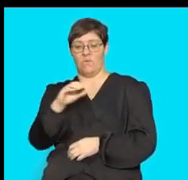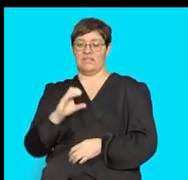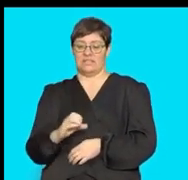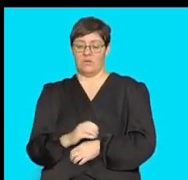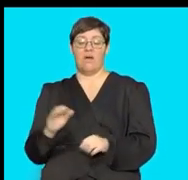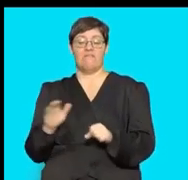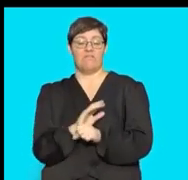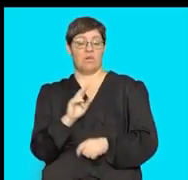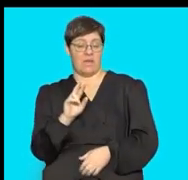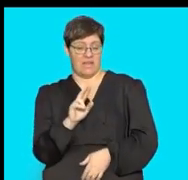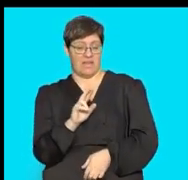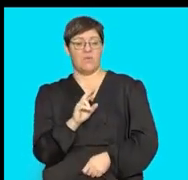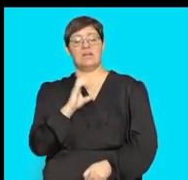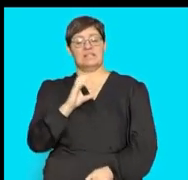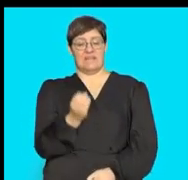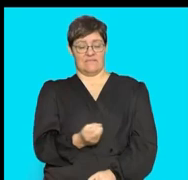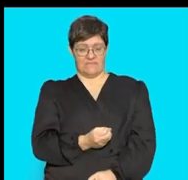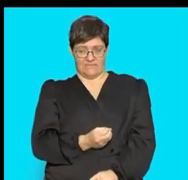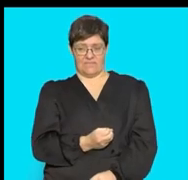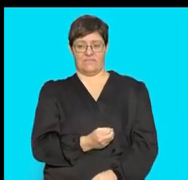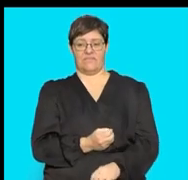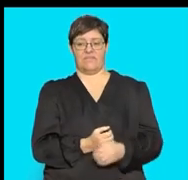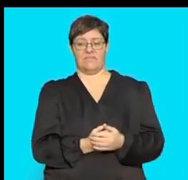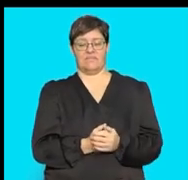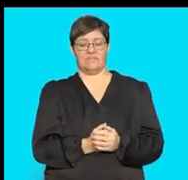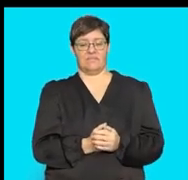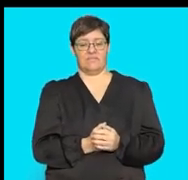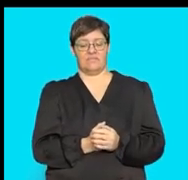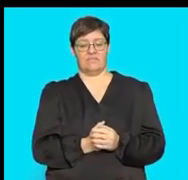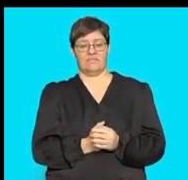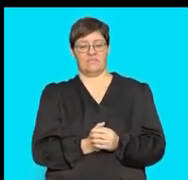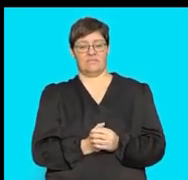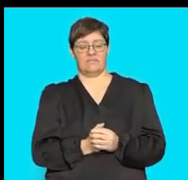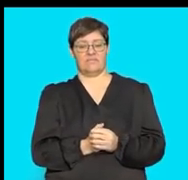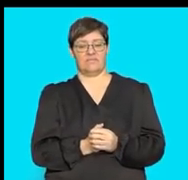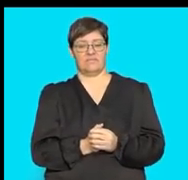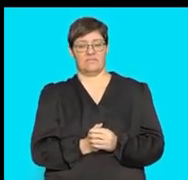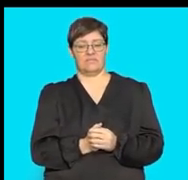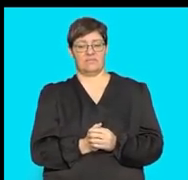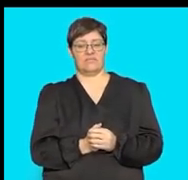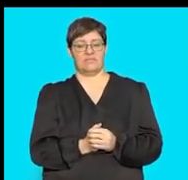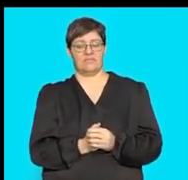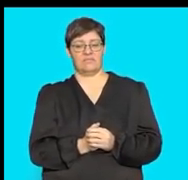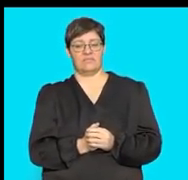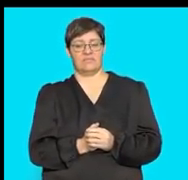our full pair given is the pair with the C's. So sine C over C.